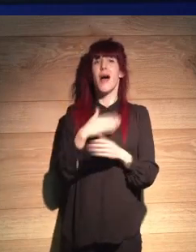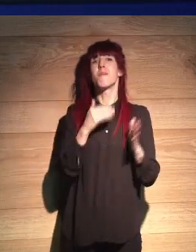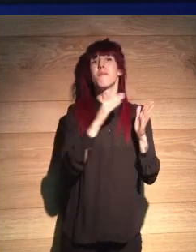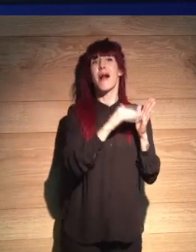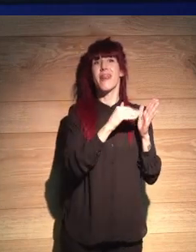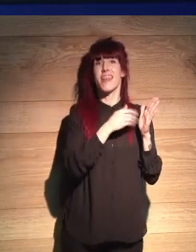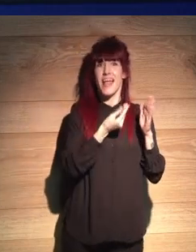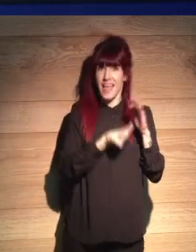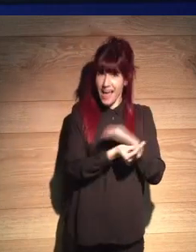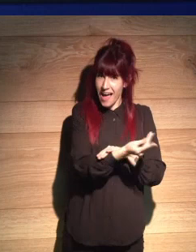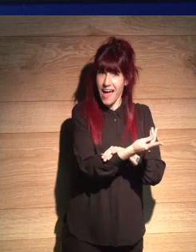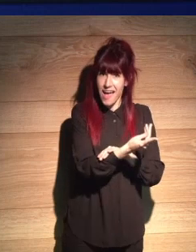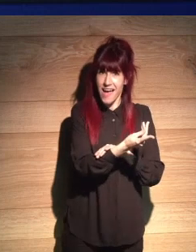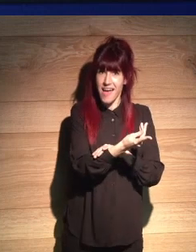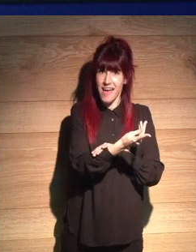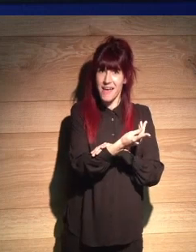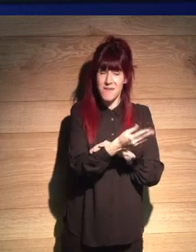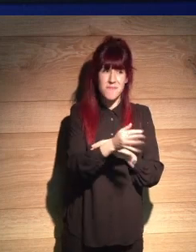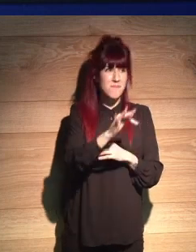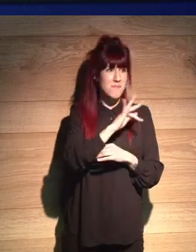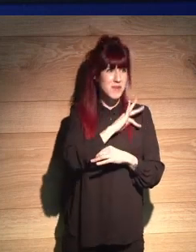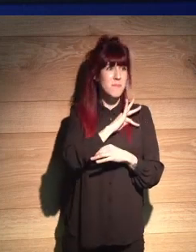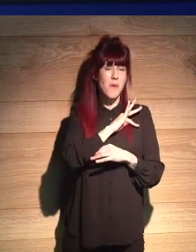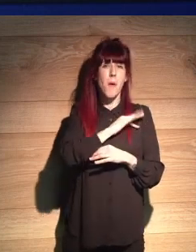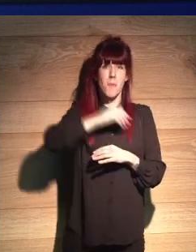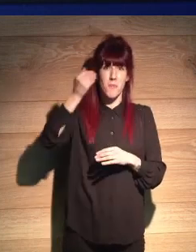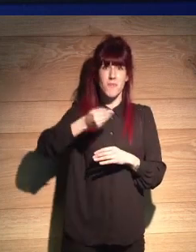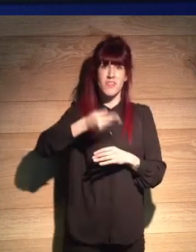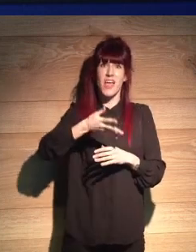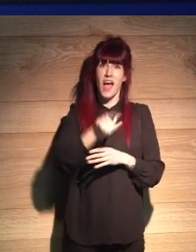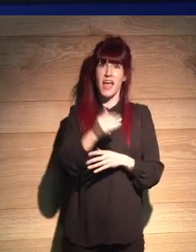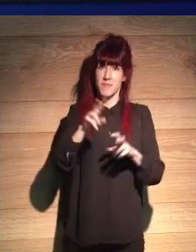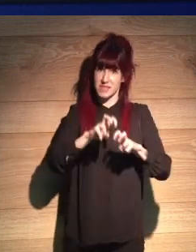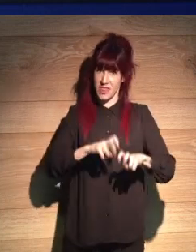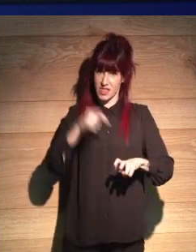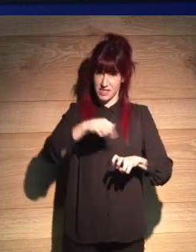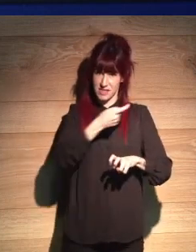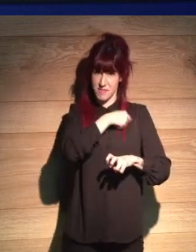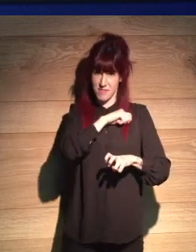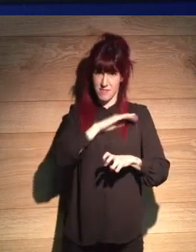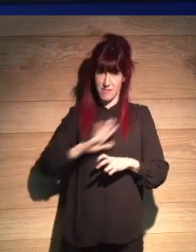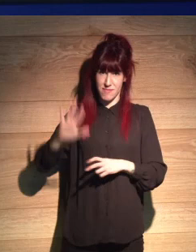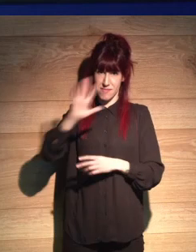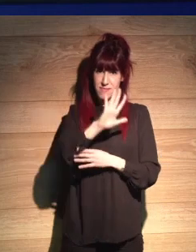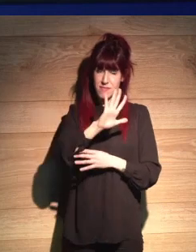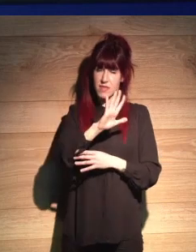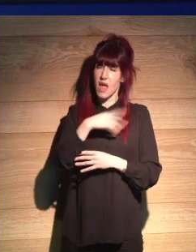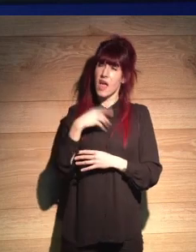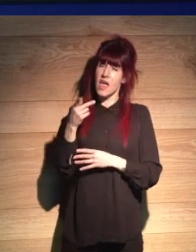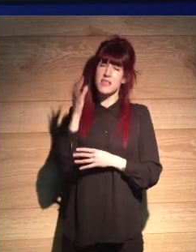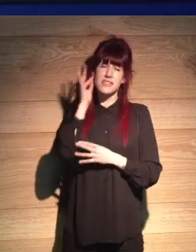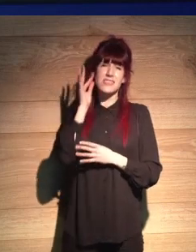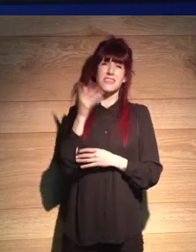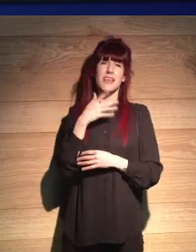one from Valencia is award raid on Jaime I, one of the most prestigious awards